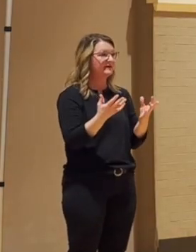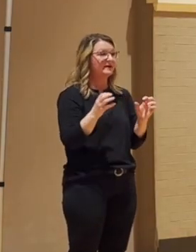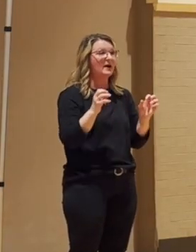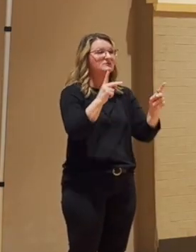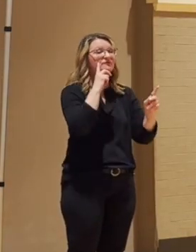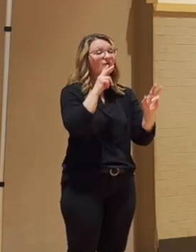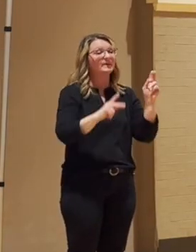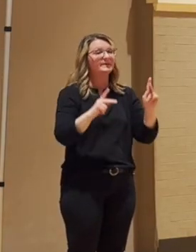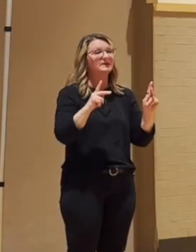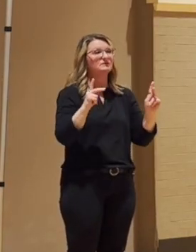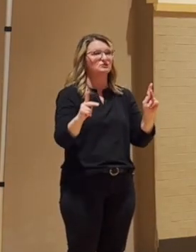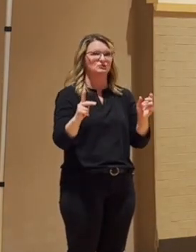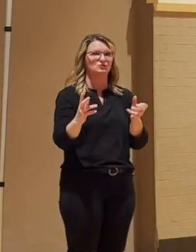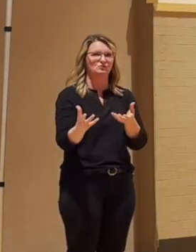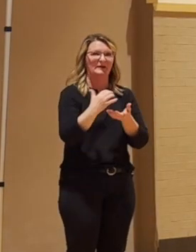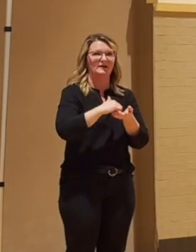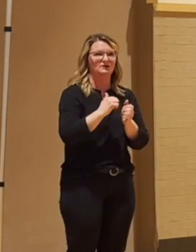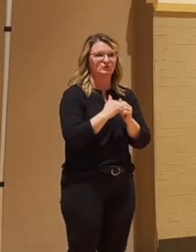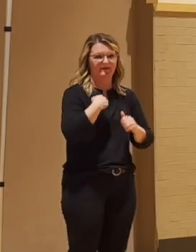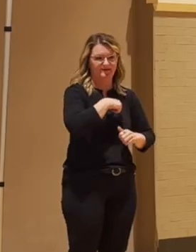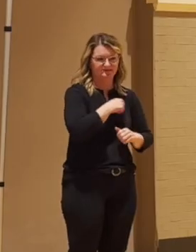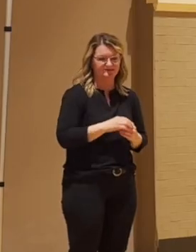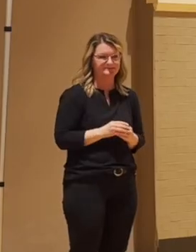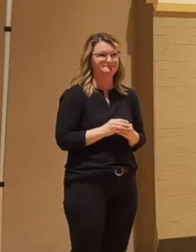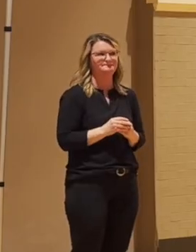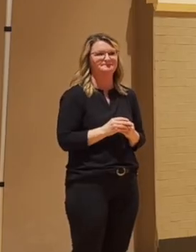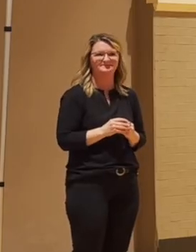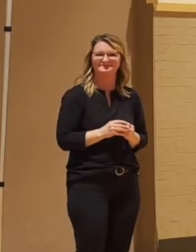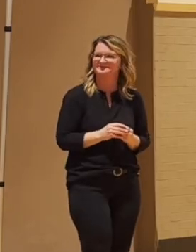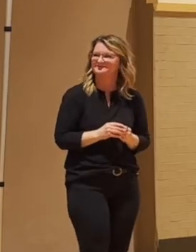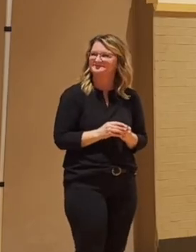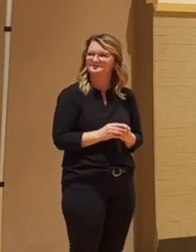opportunities for people to engage with us. So